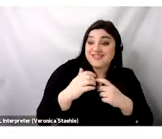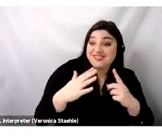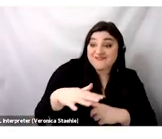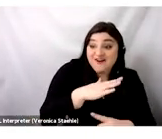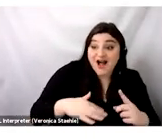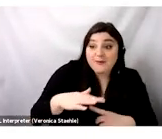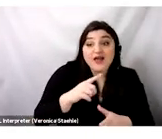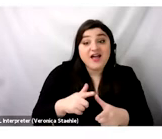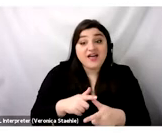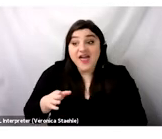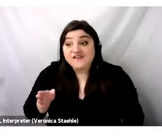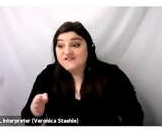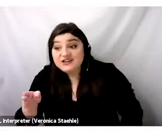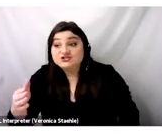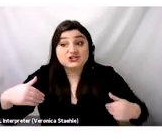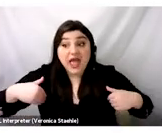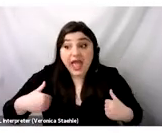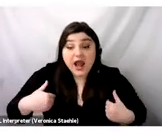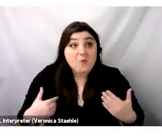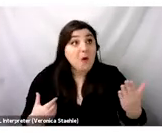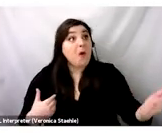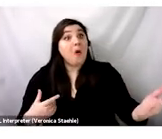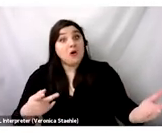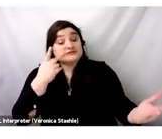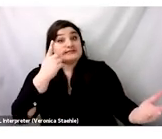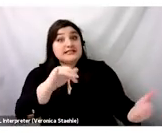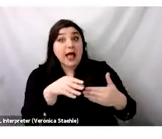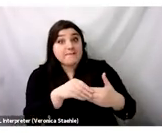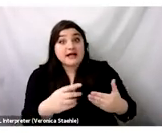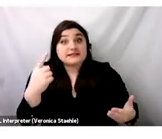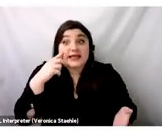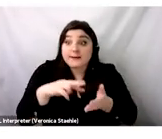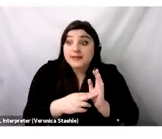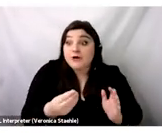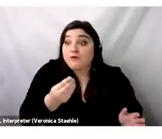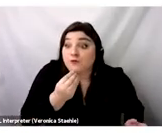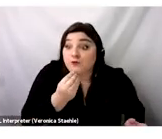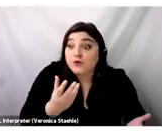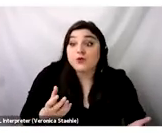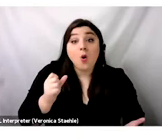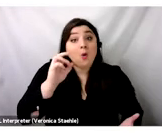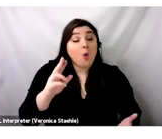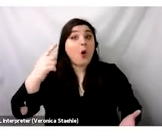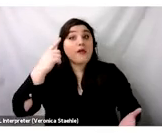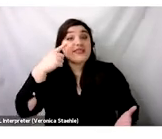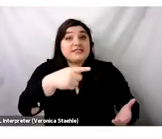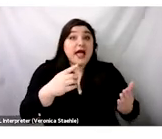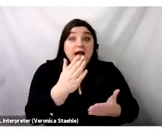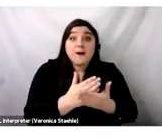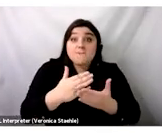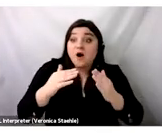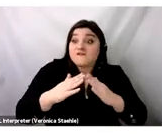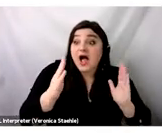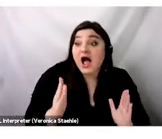food, or they want to build a house with it and they eat it, or they want to feed it to their young because they think it's a piece of phytoplankton